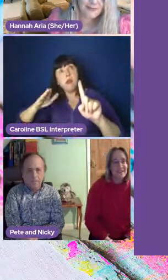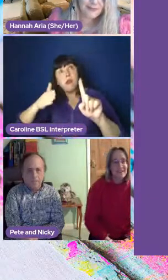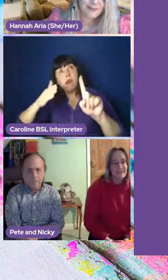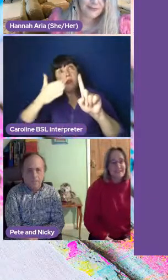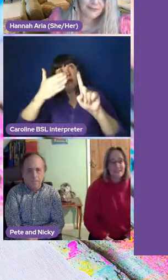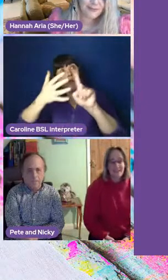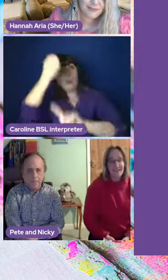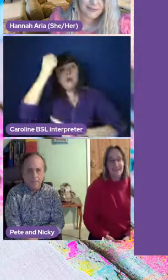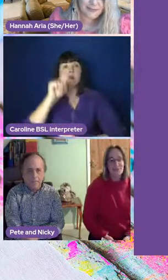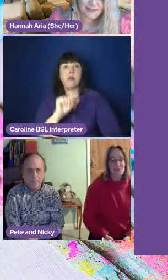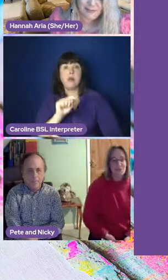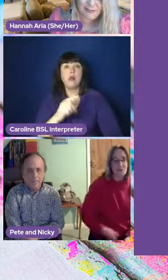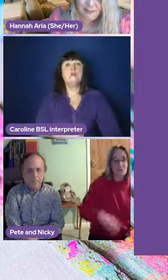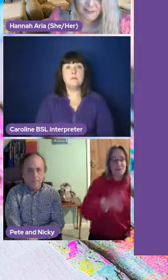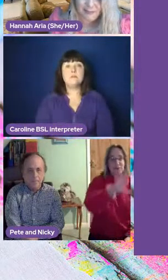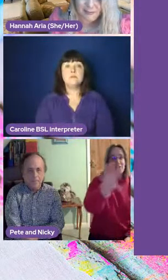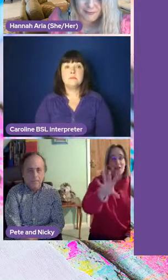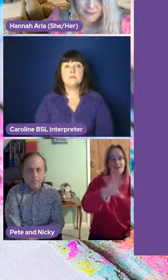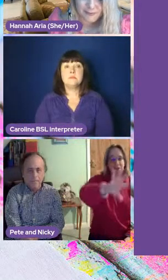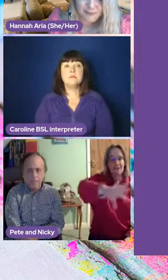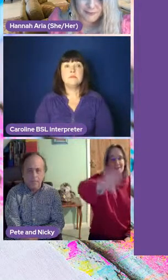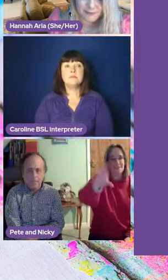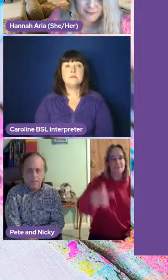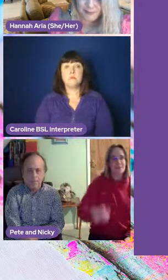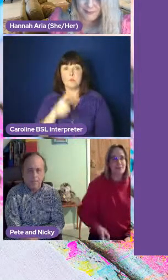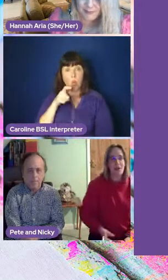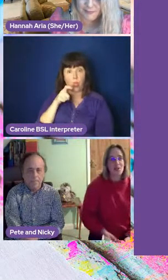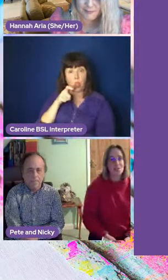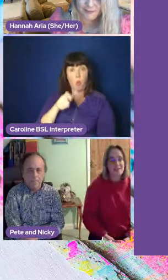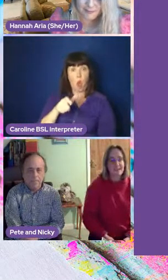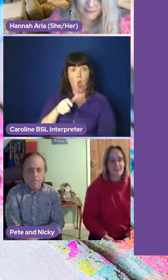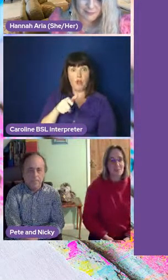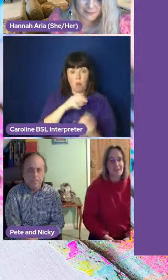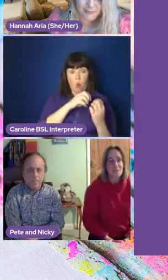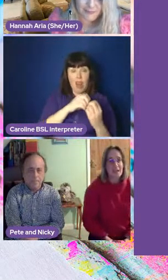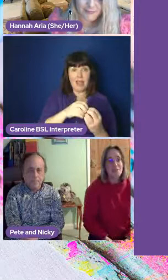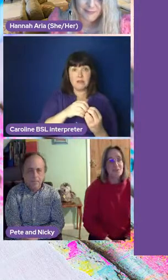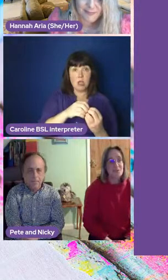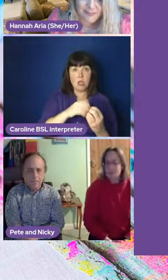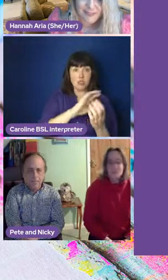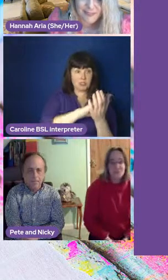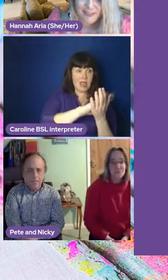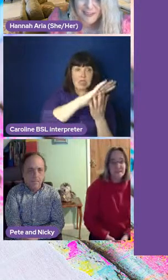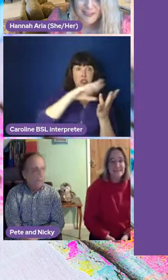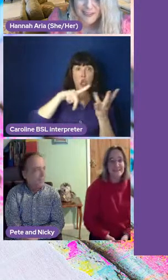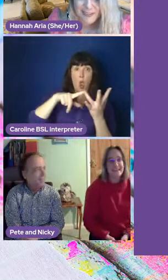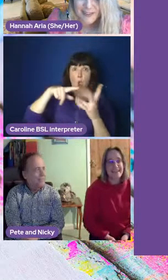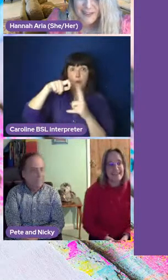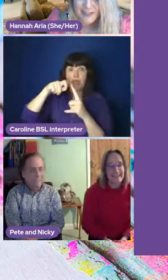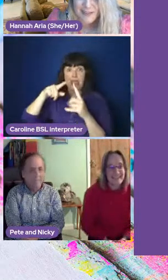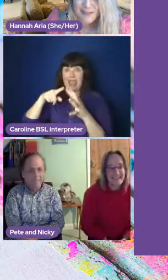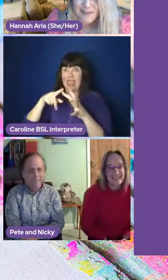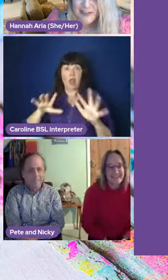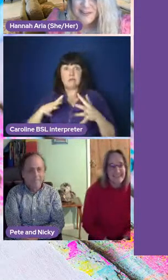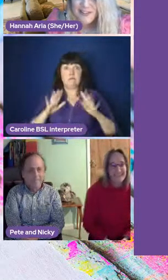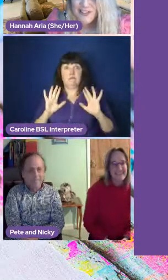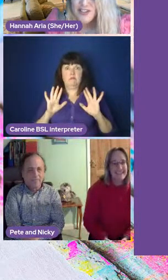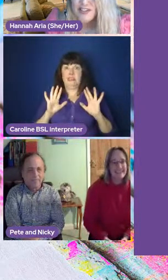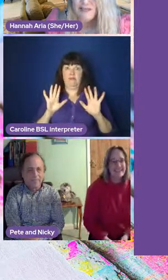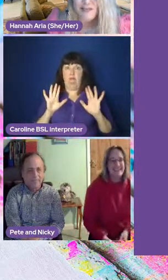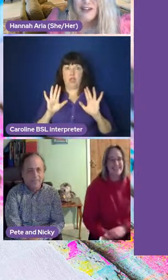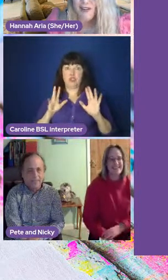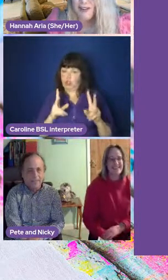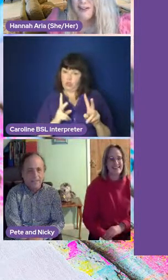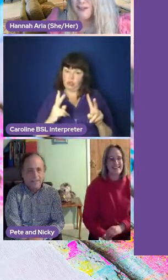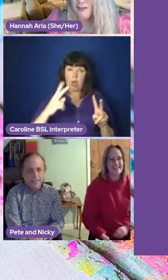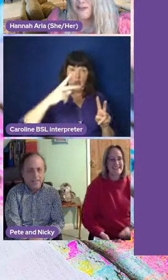stuff. So, yeah, the words, the letters for hope just came ready-made for me, which was fantastic. fabulous. That's